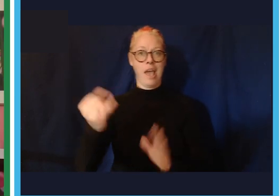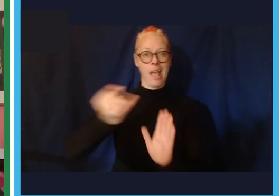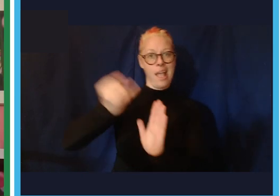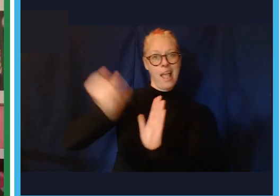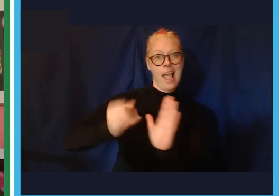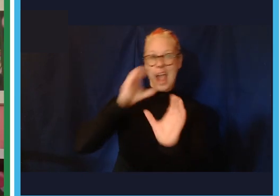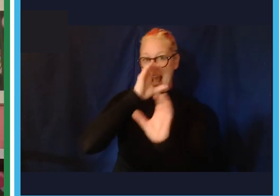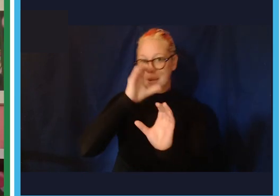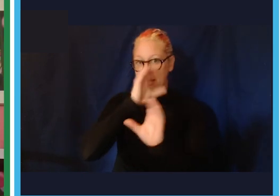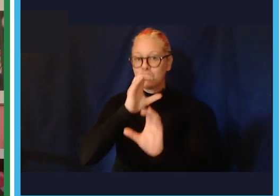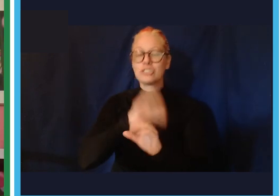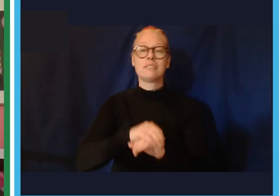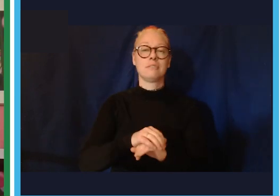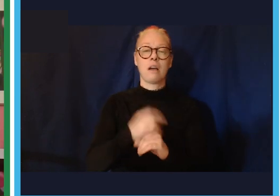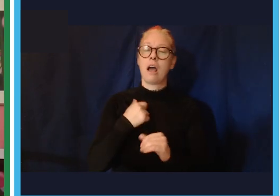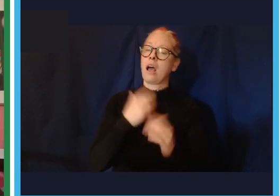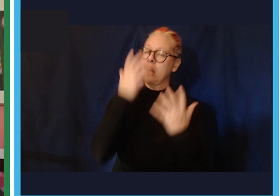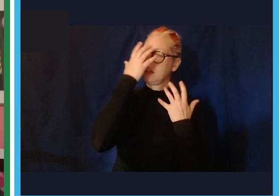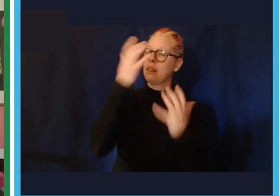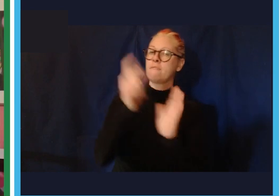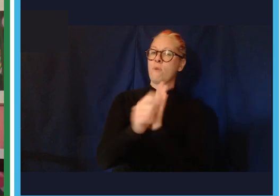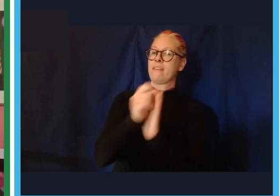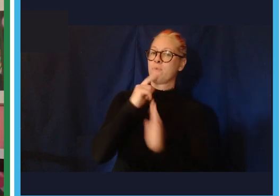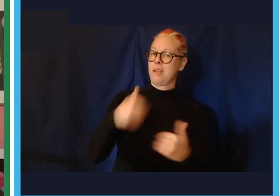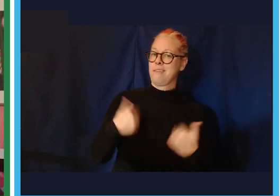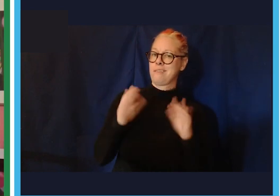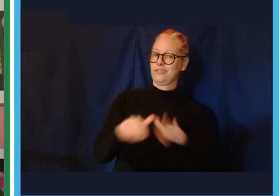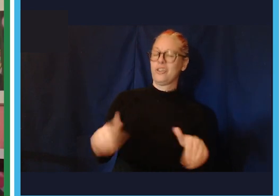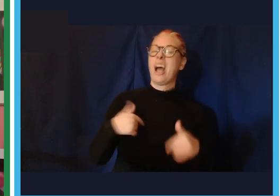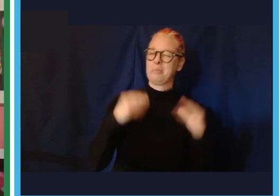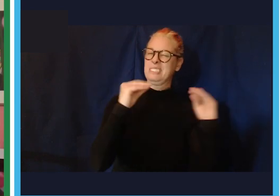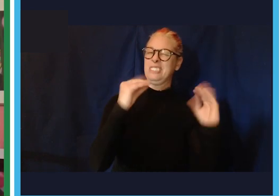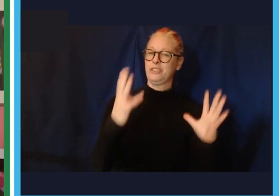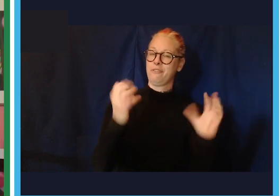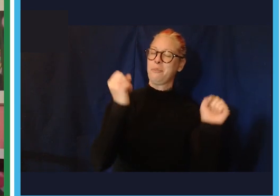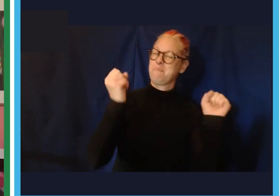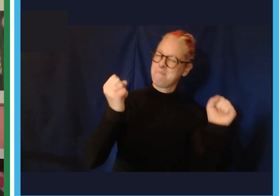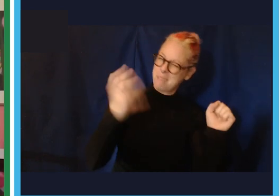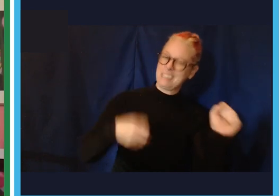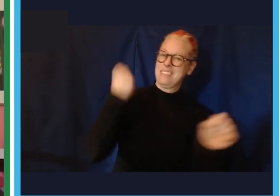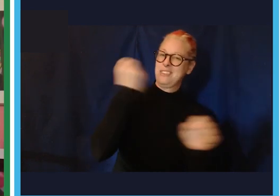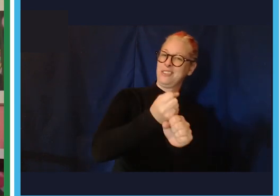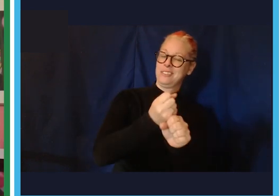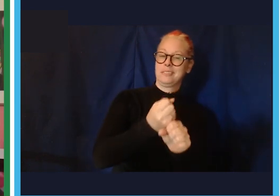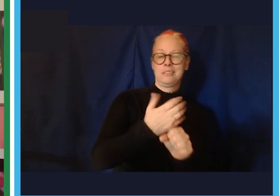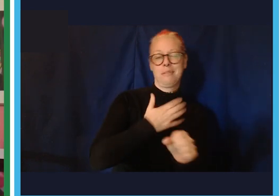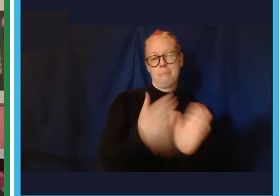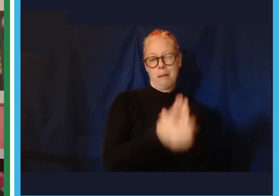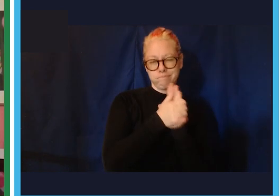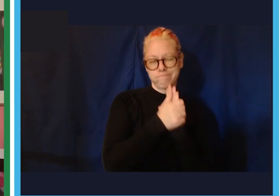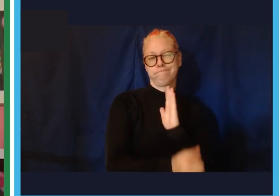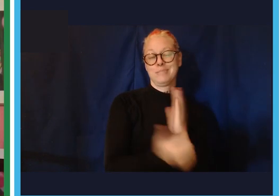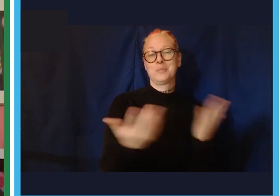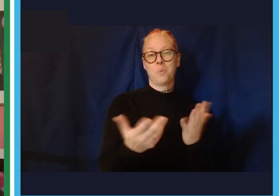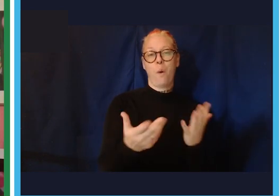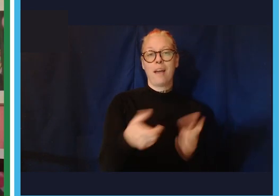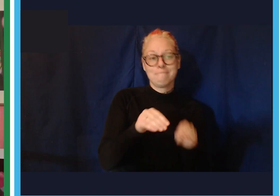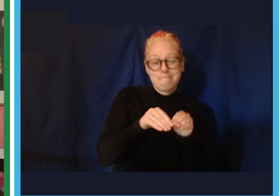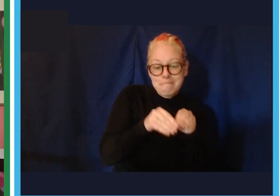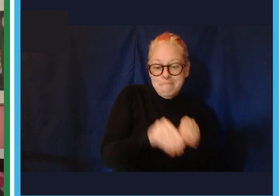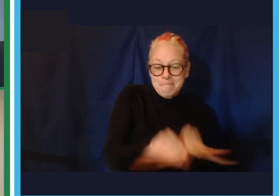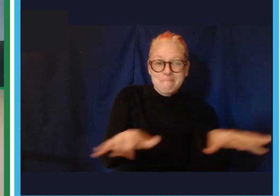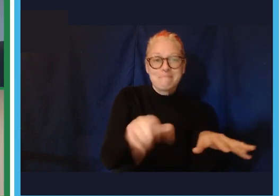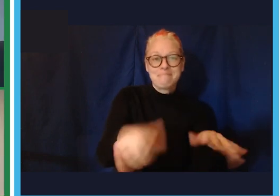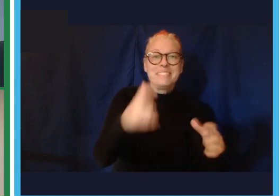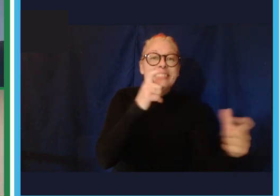I focus mostly on children's media and animation. I love writing for young kids. I was also a teacher for a really long